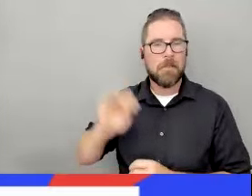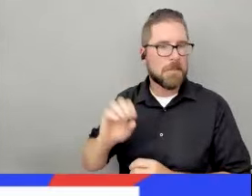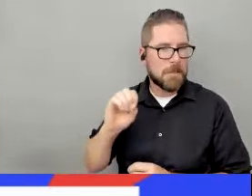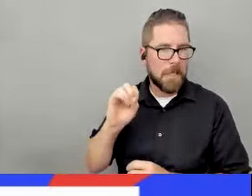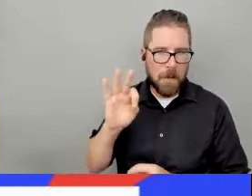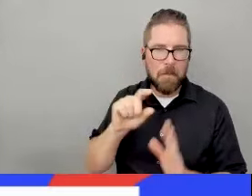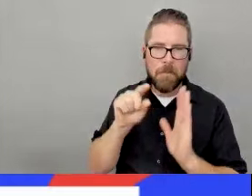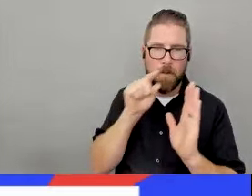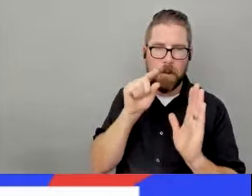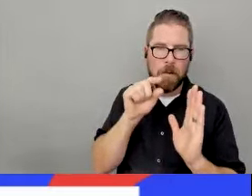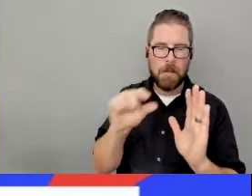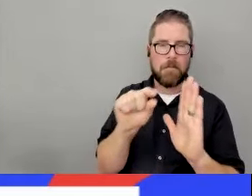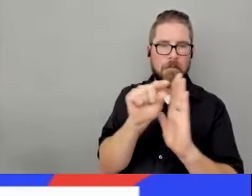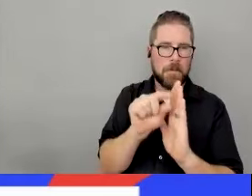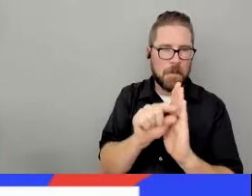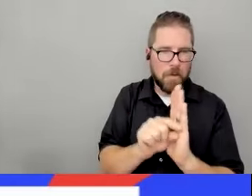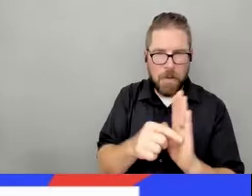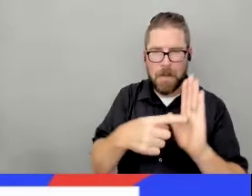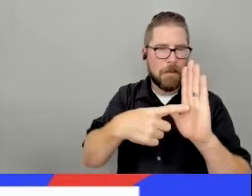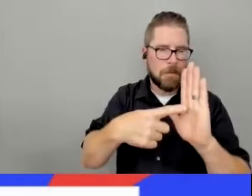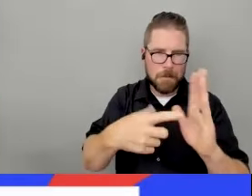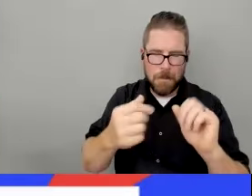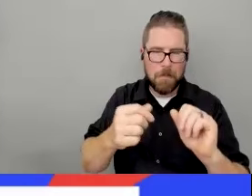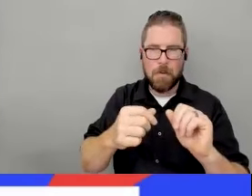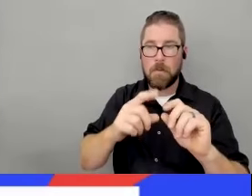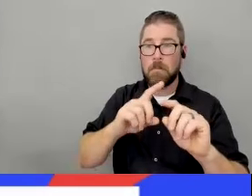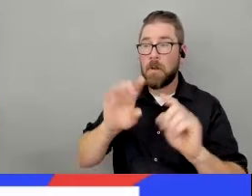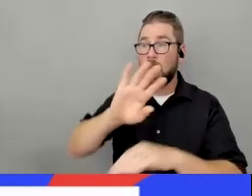through PlayPosit will show up in Okay. your assignments.